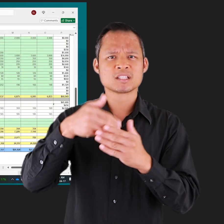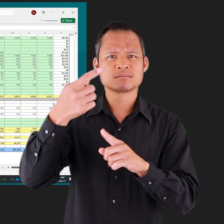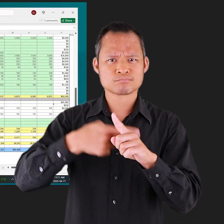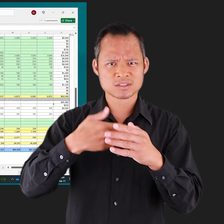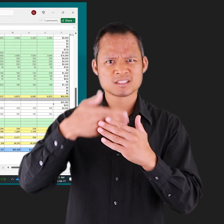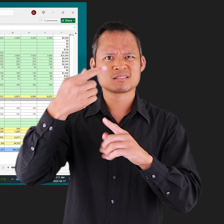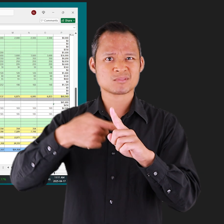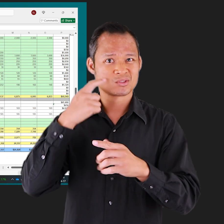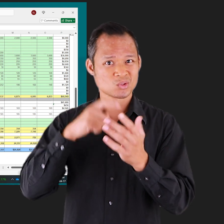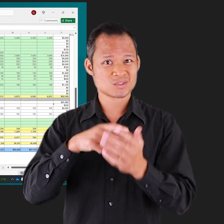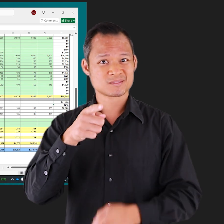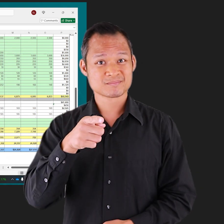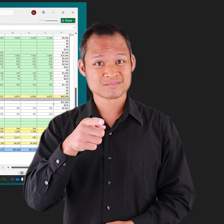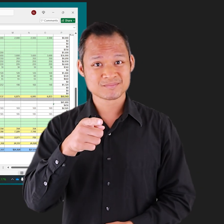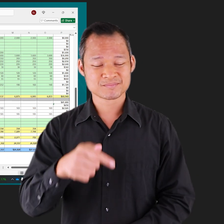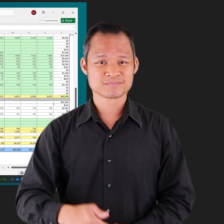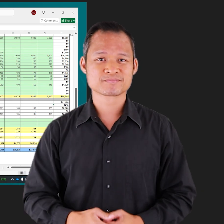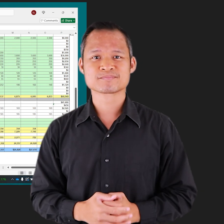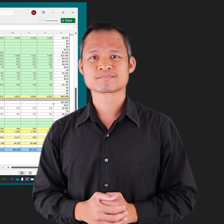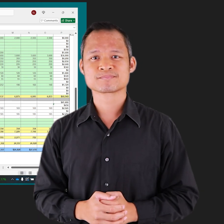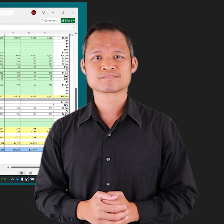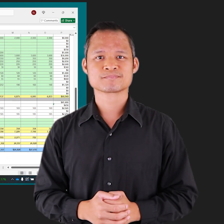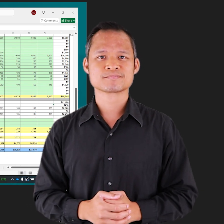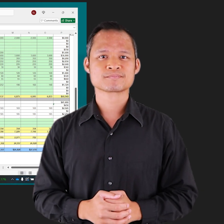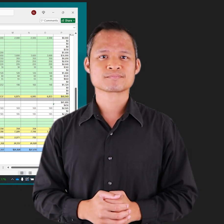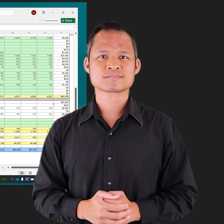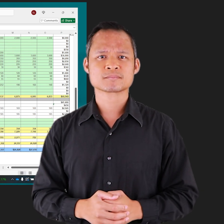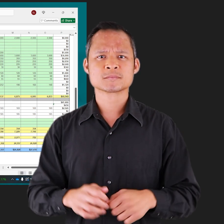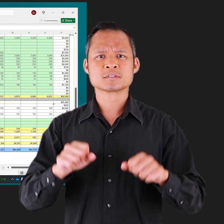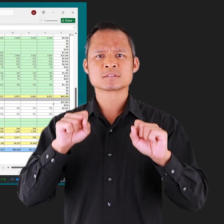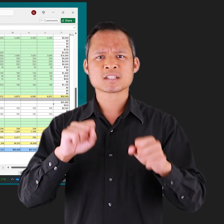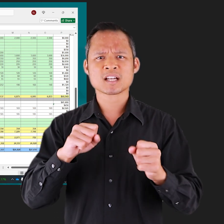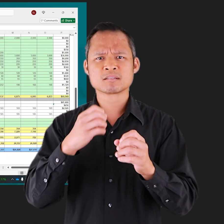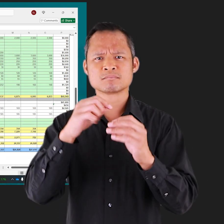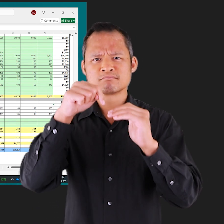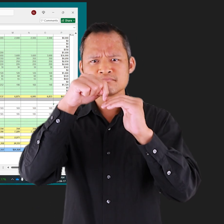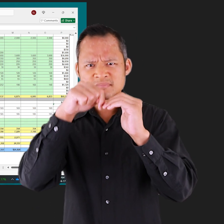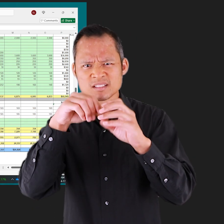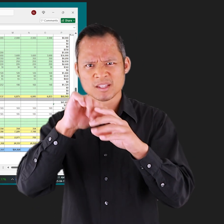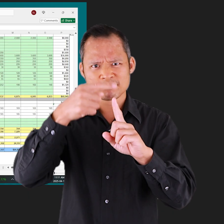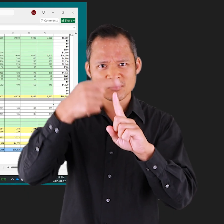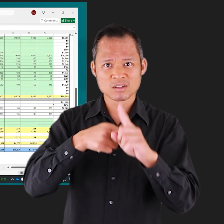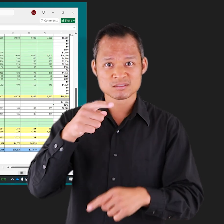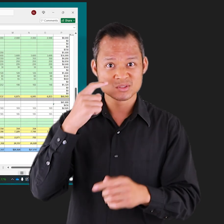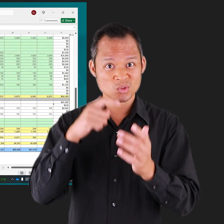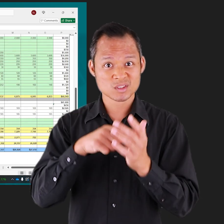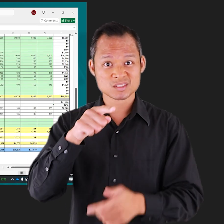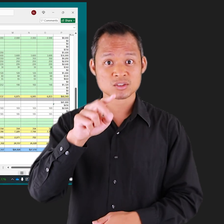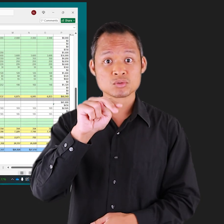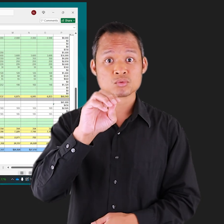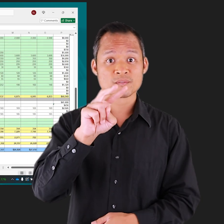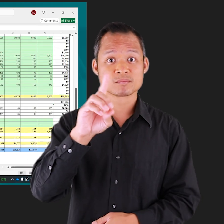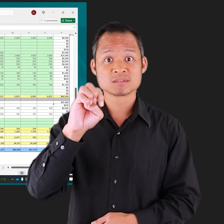The closing balance of 1 month is the opening for the next month. Also note that you can incur a projected loss